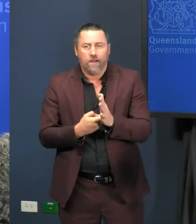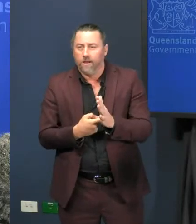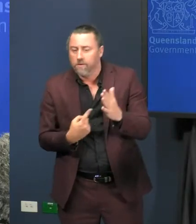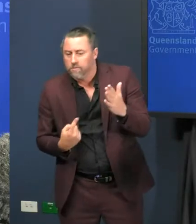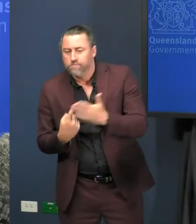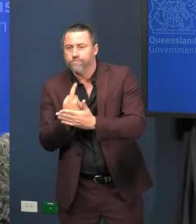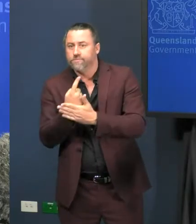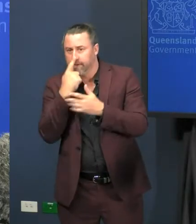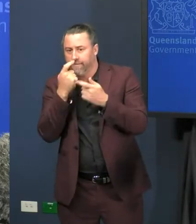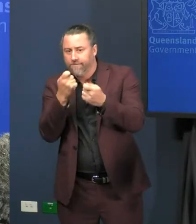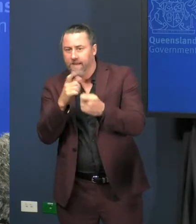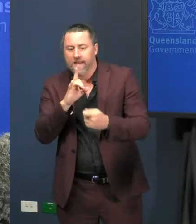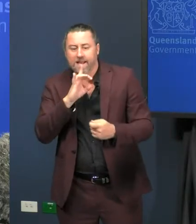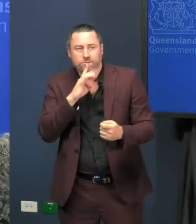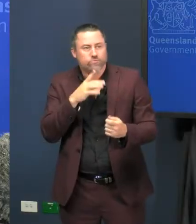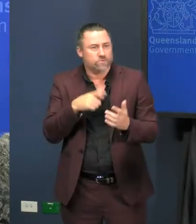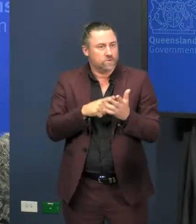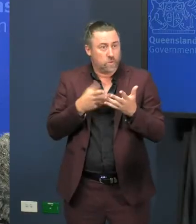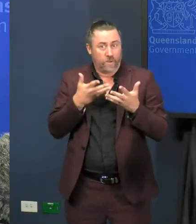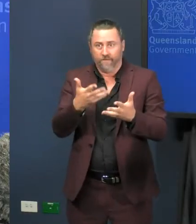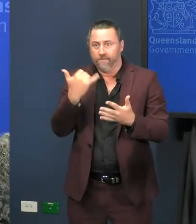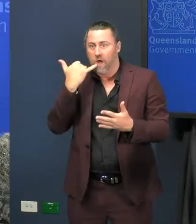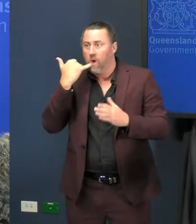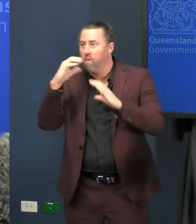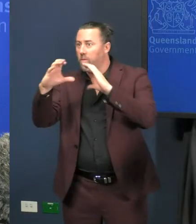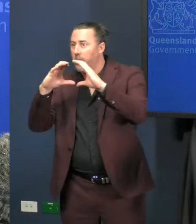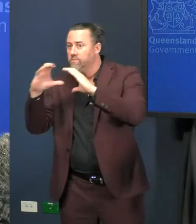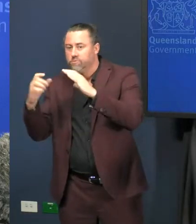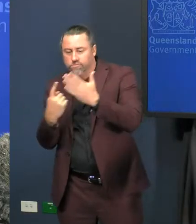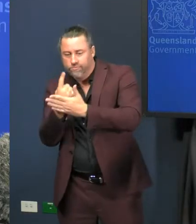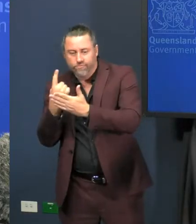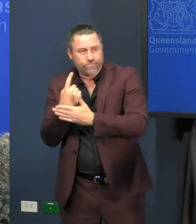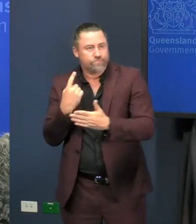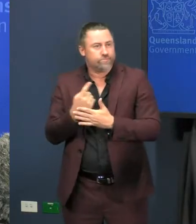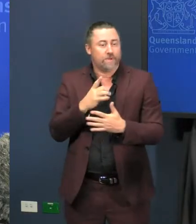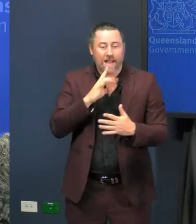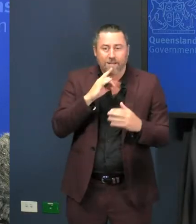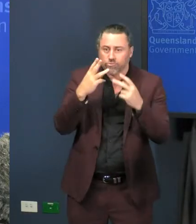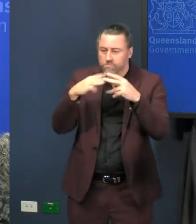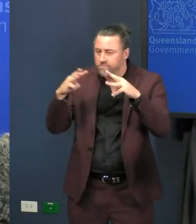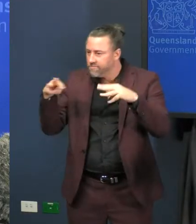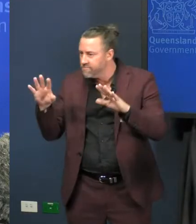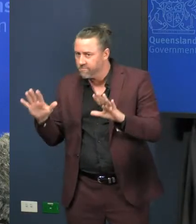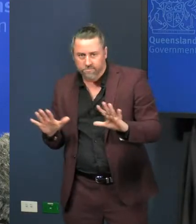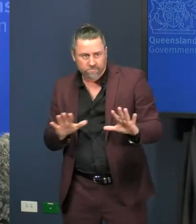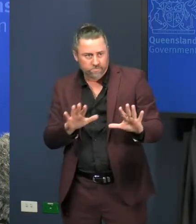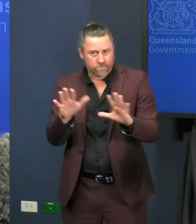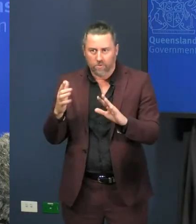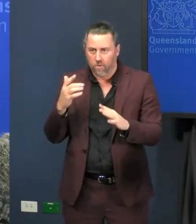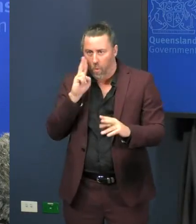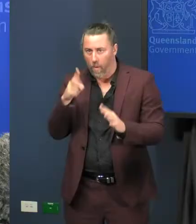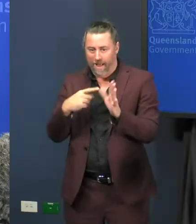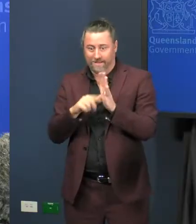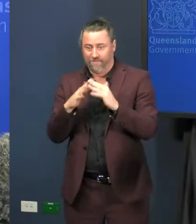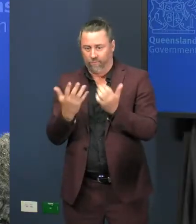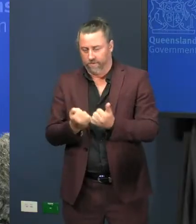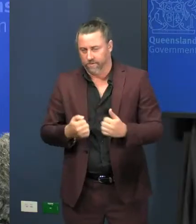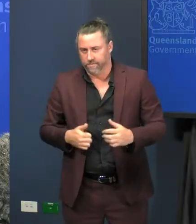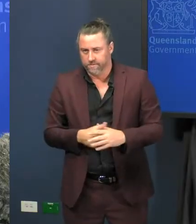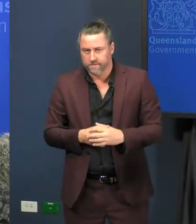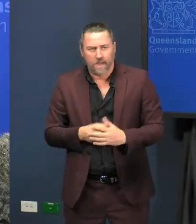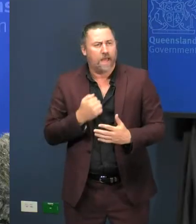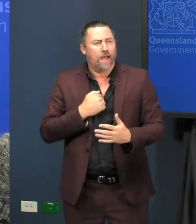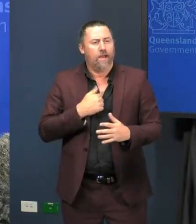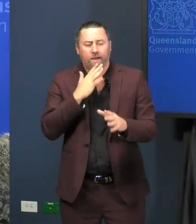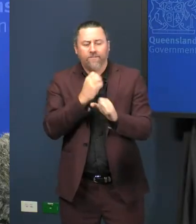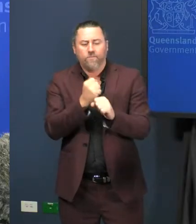can to look at those networks. Again, that is an important part of the process. The operations of government will of course